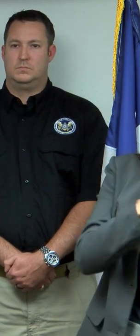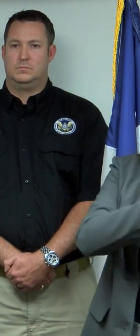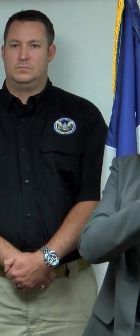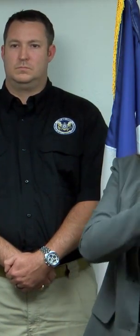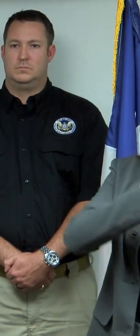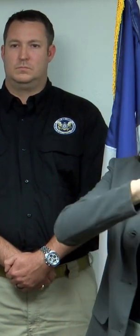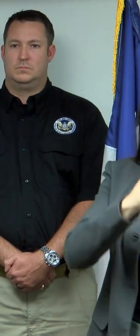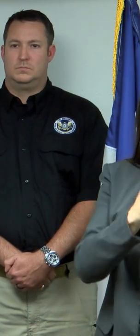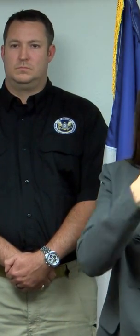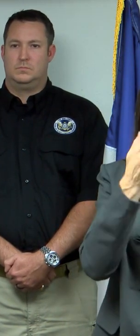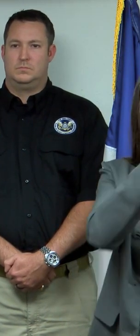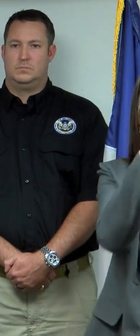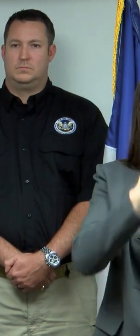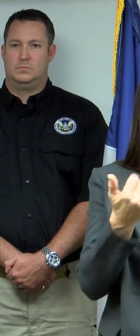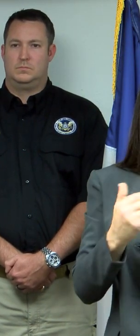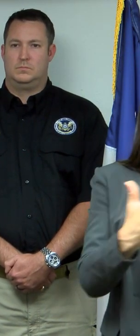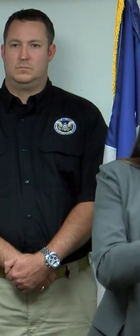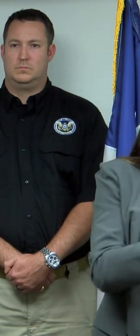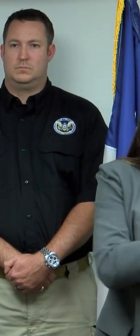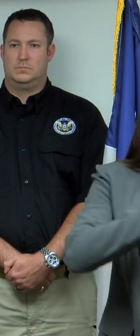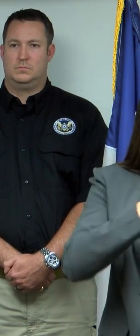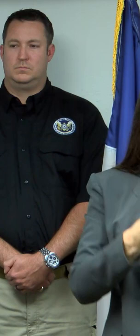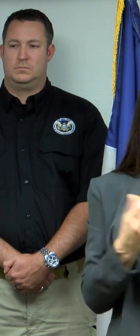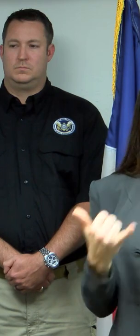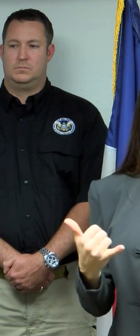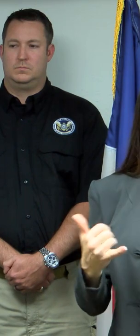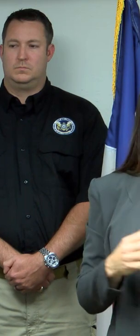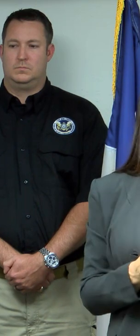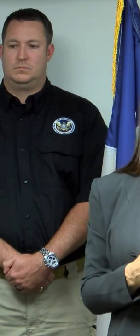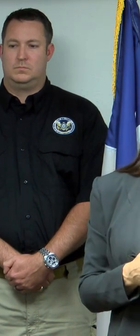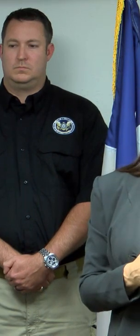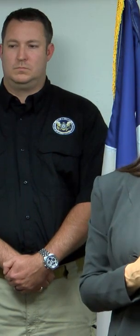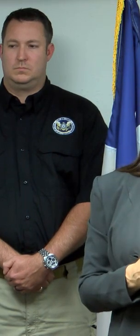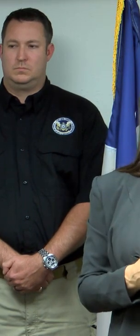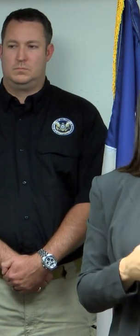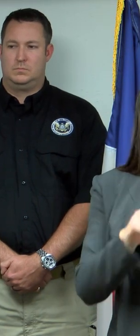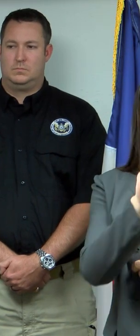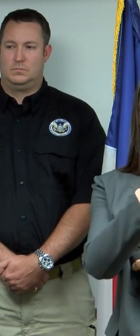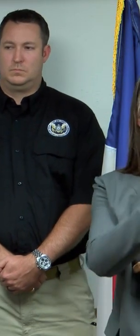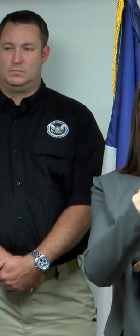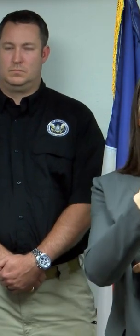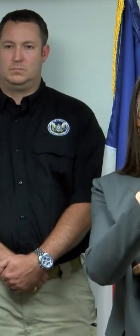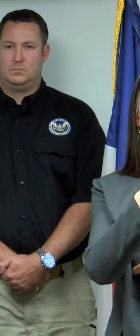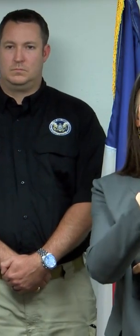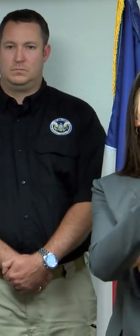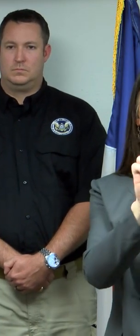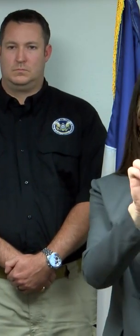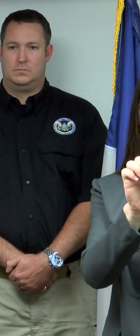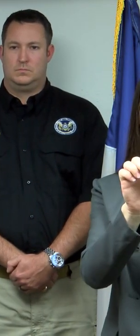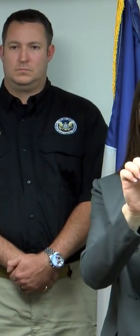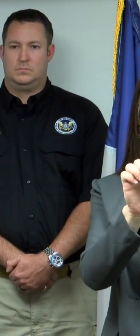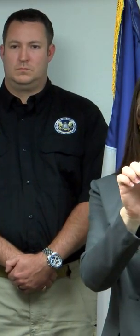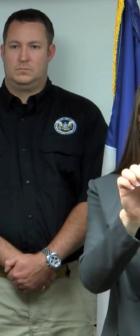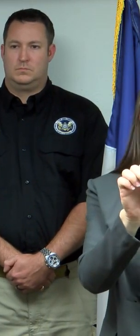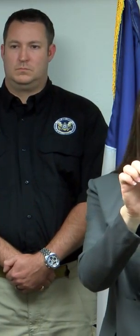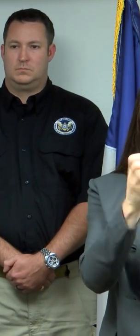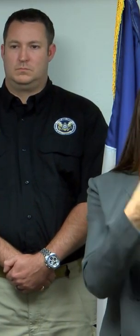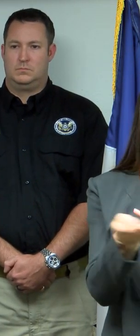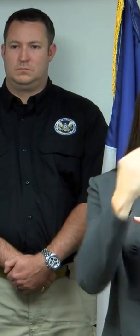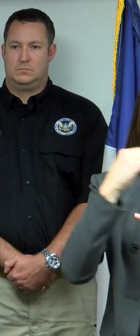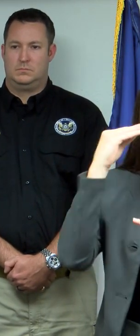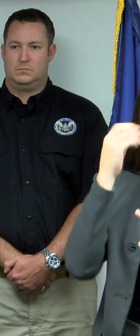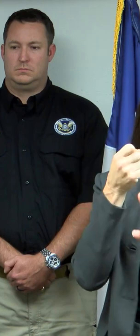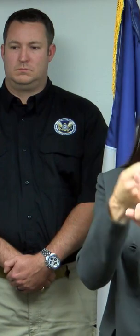they're still compiling some of those numbers. I know that Needville has a number of homes that was